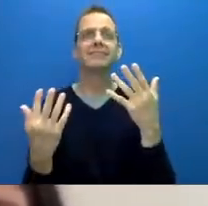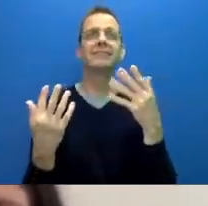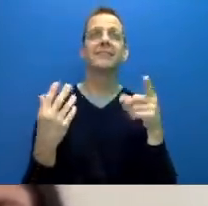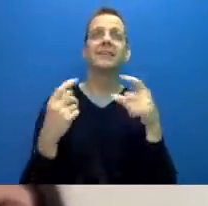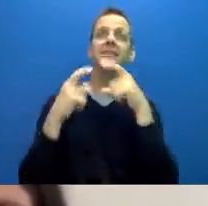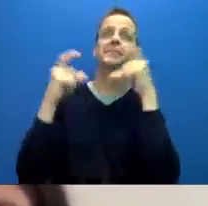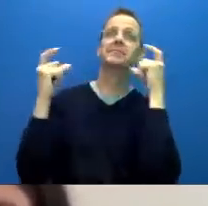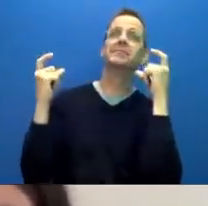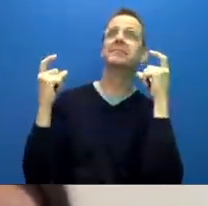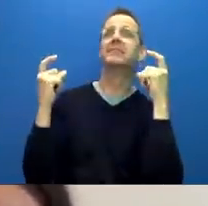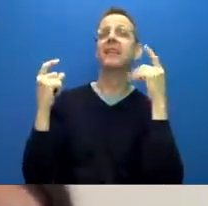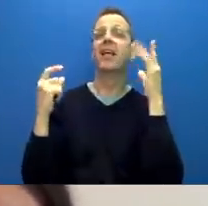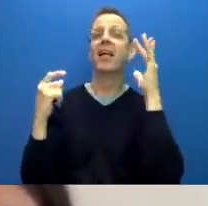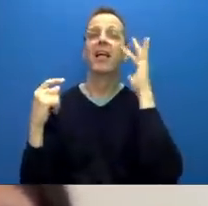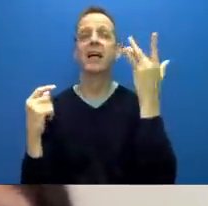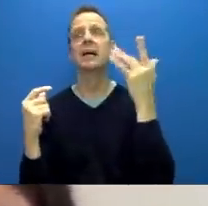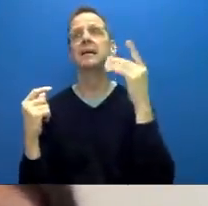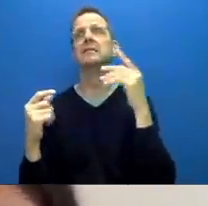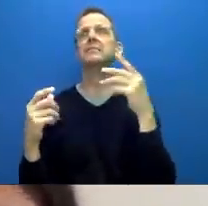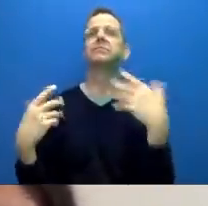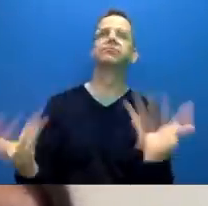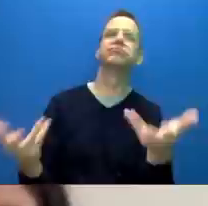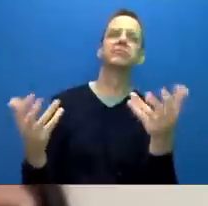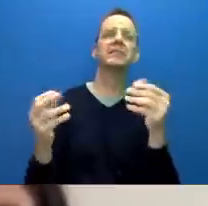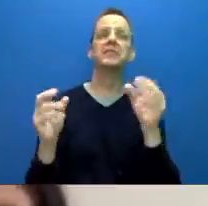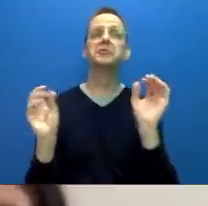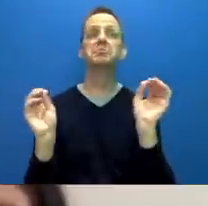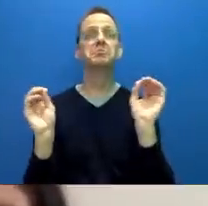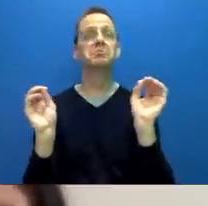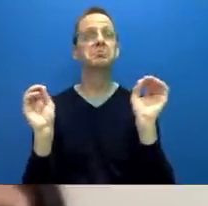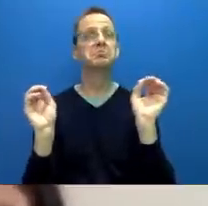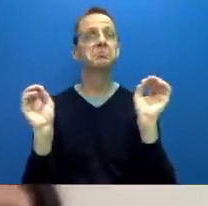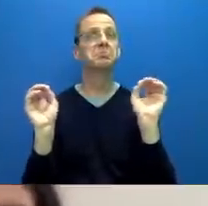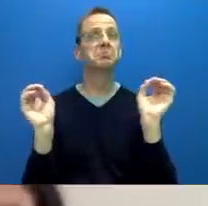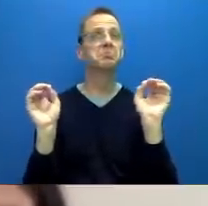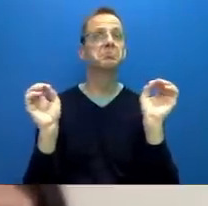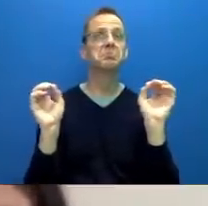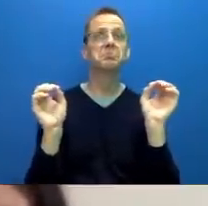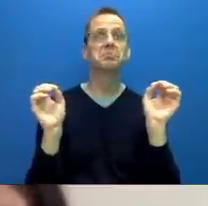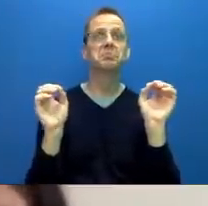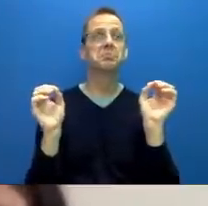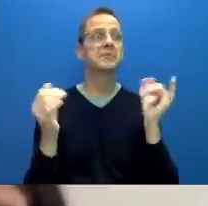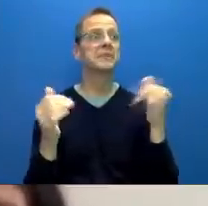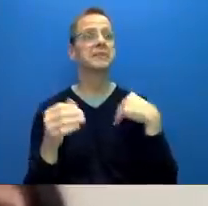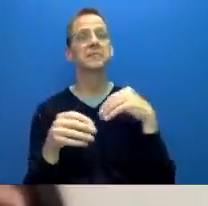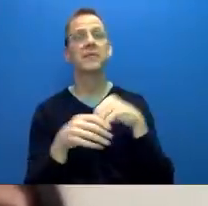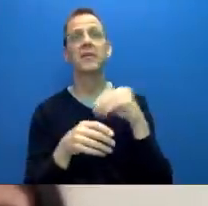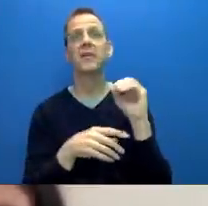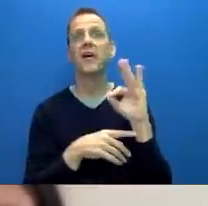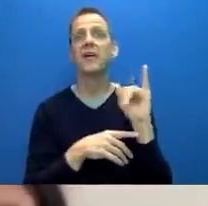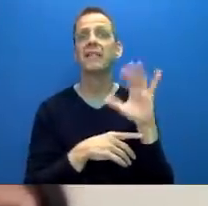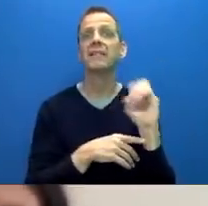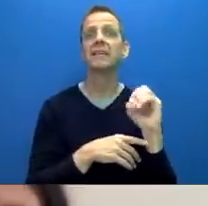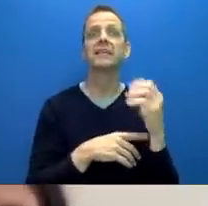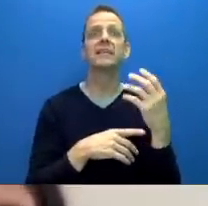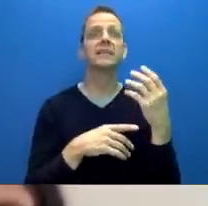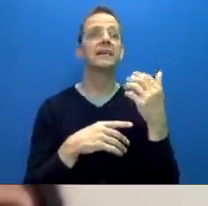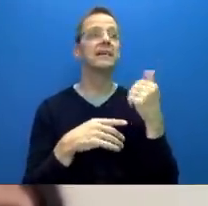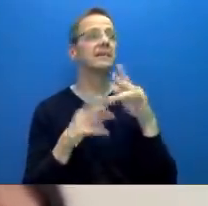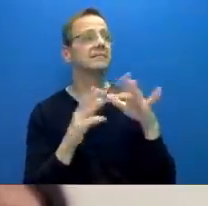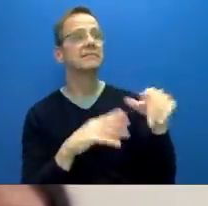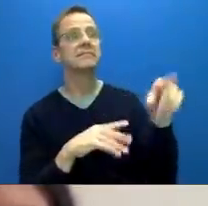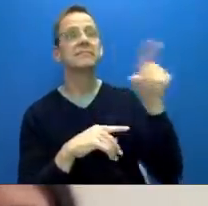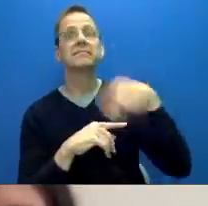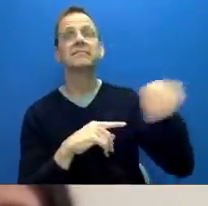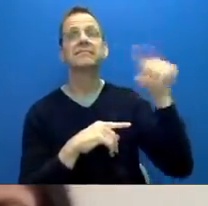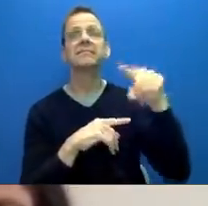me. They do it quite well. They do it quite easily. Once they learn that it's the socially acceptable thing to do, they do it.